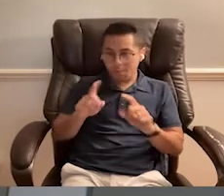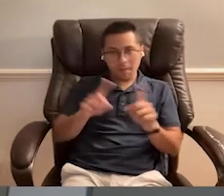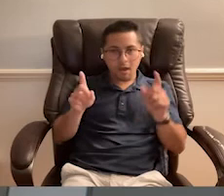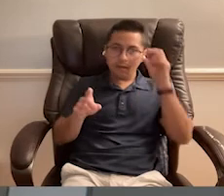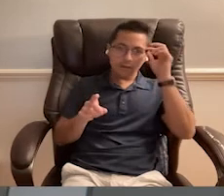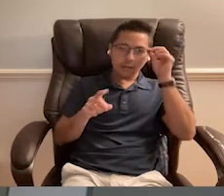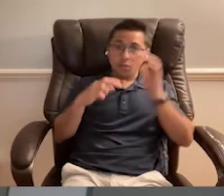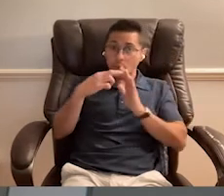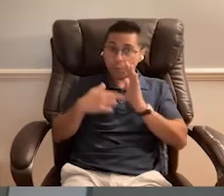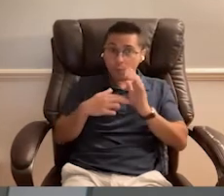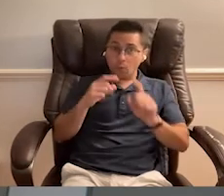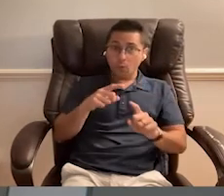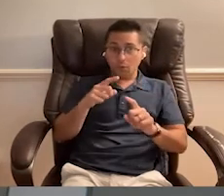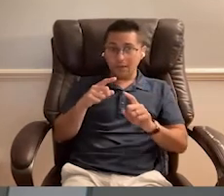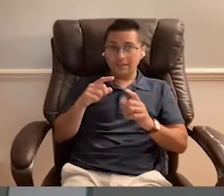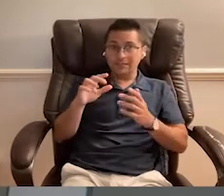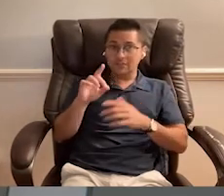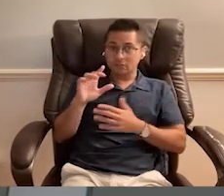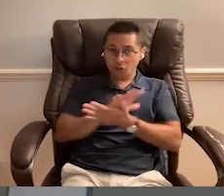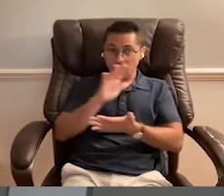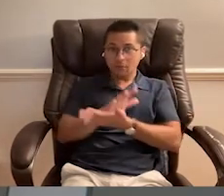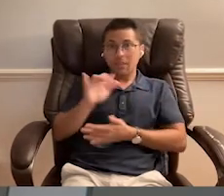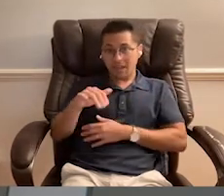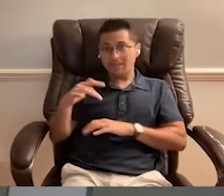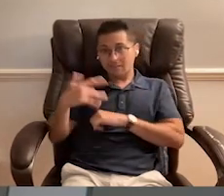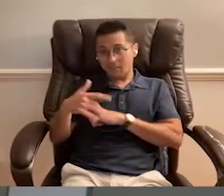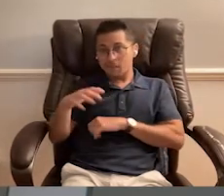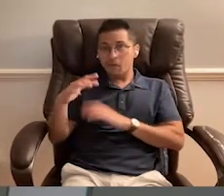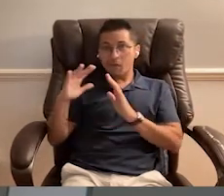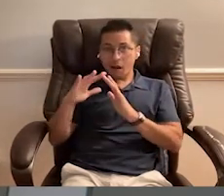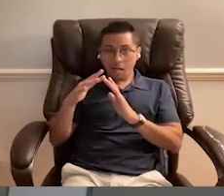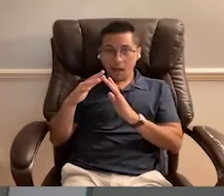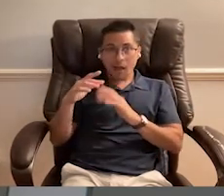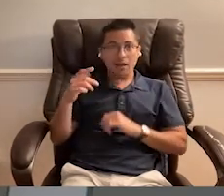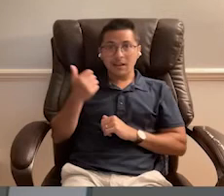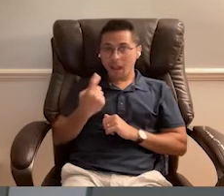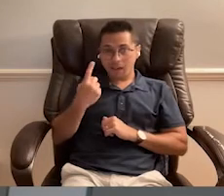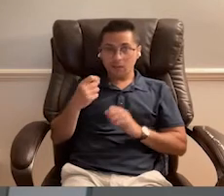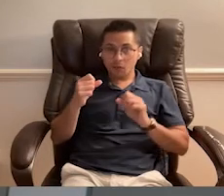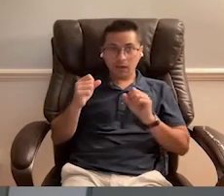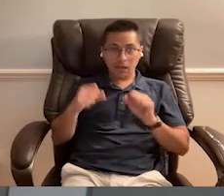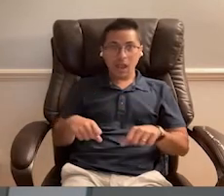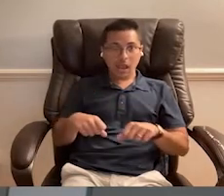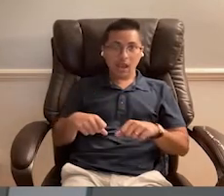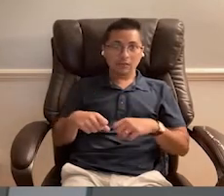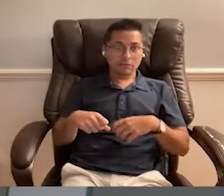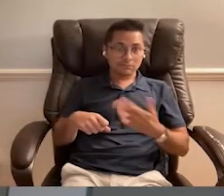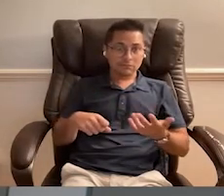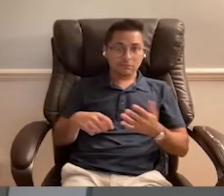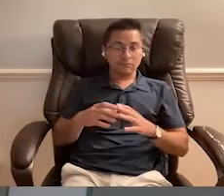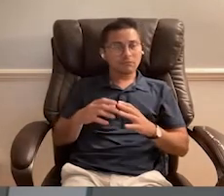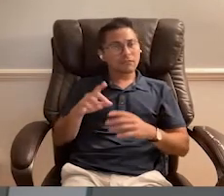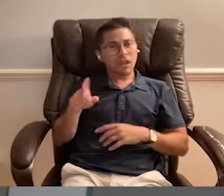the entire rule for you. But the rule is a document that's also available online, and anyone